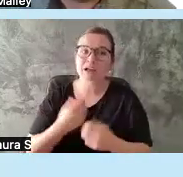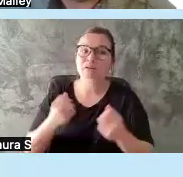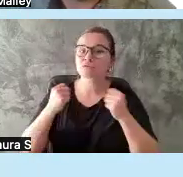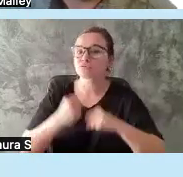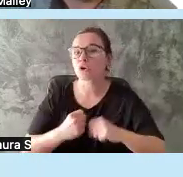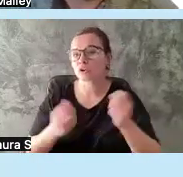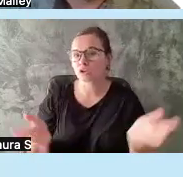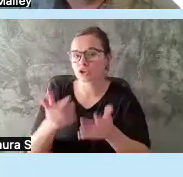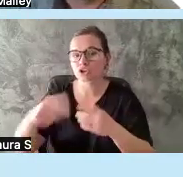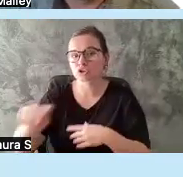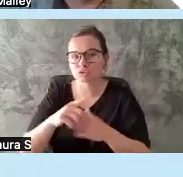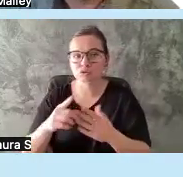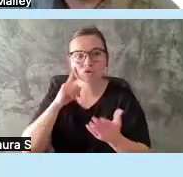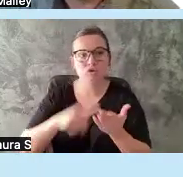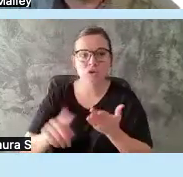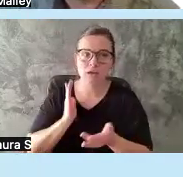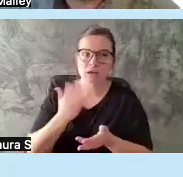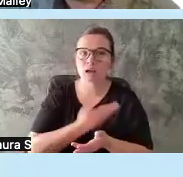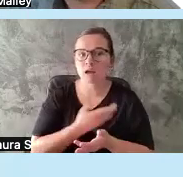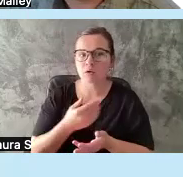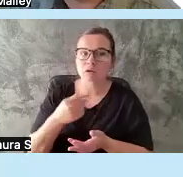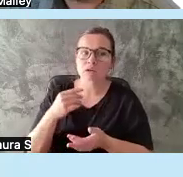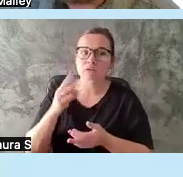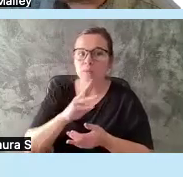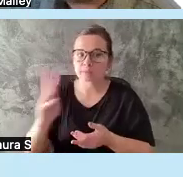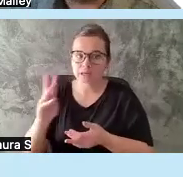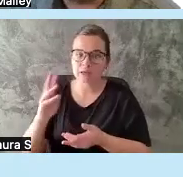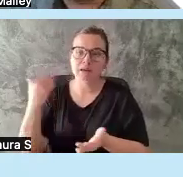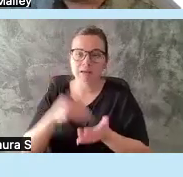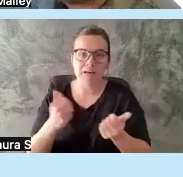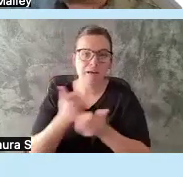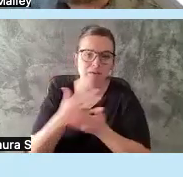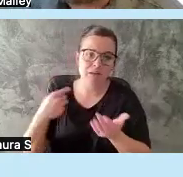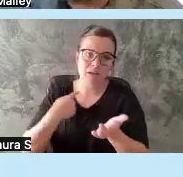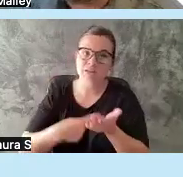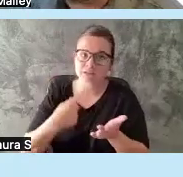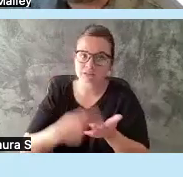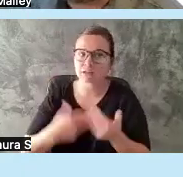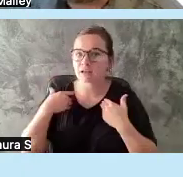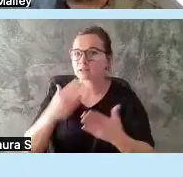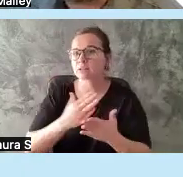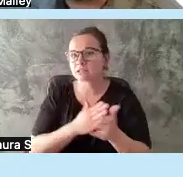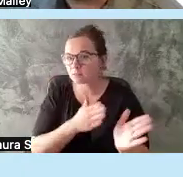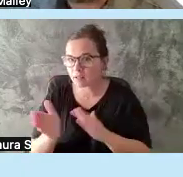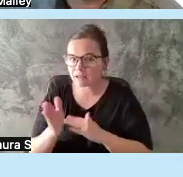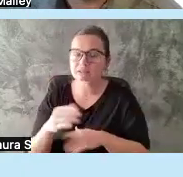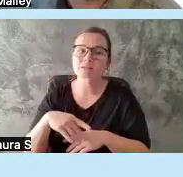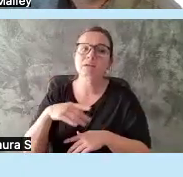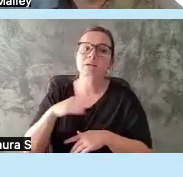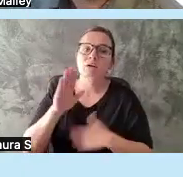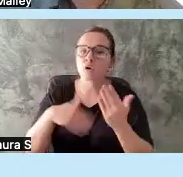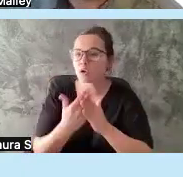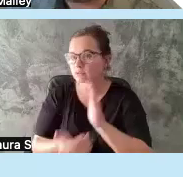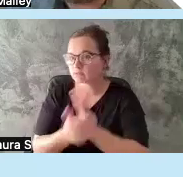encourage you to check out um, our website, which again, everything I've talked about has lesson plans, fairly up-to-date lesson plans attached to